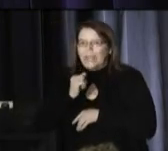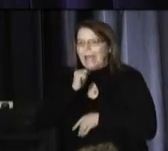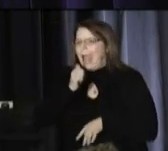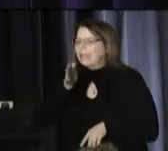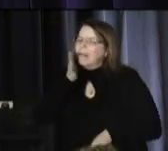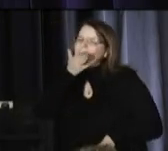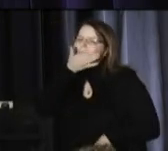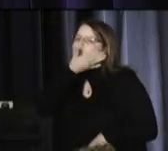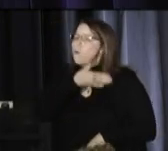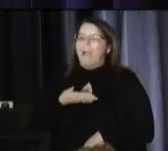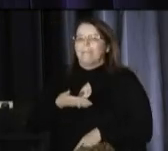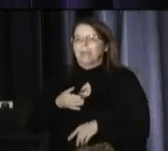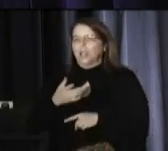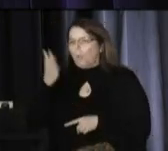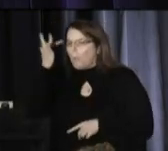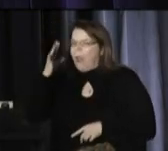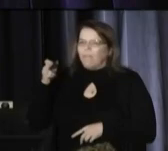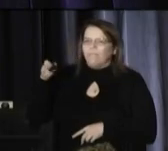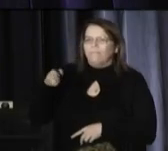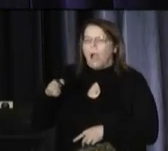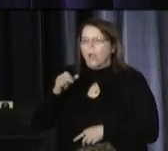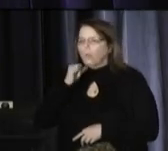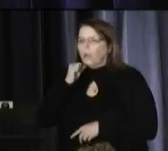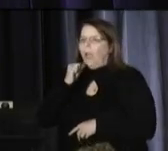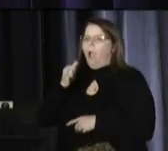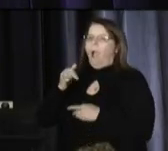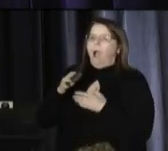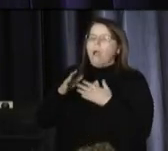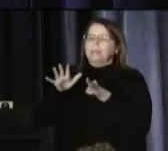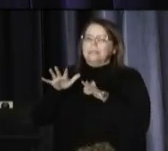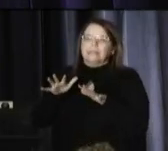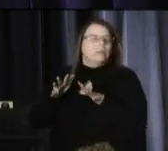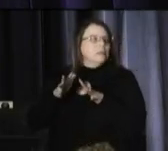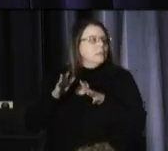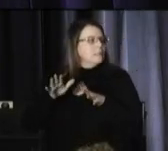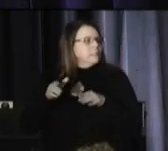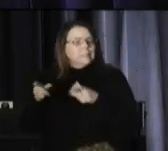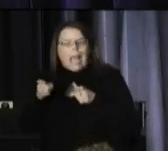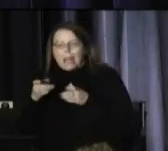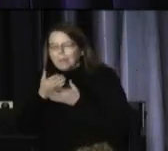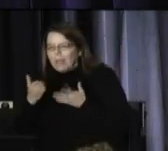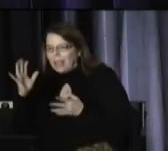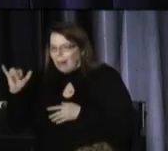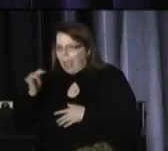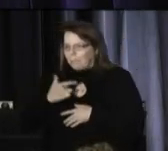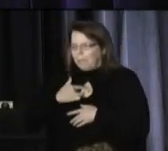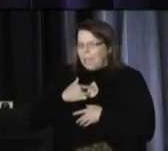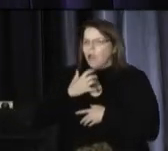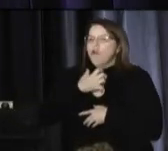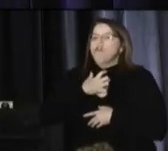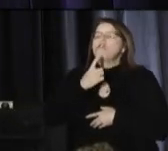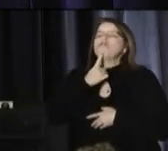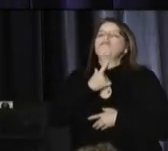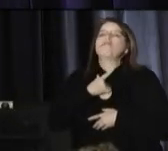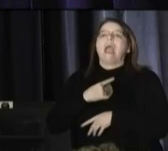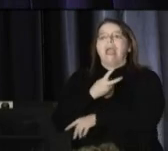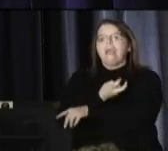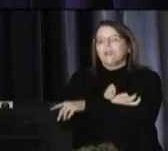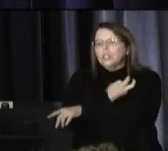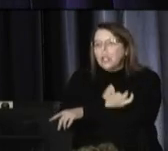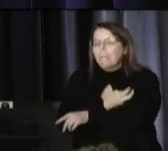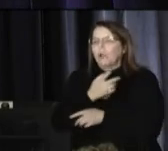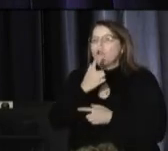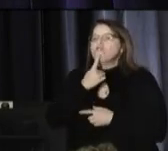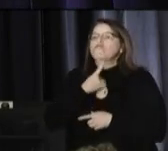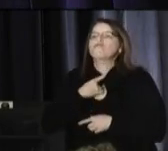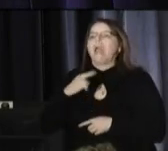chin. Why the fuck would an untamed thing like me ever crave a shepherd, ever crave an Eden, when